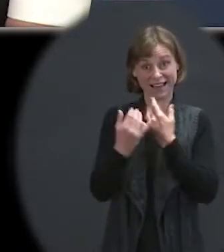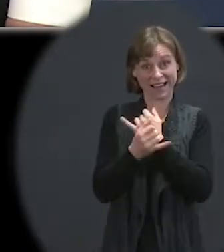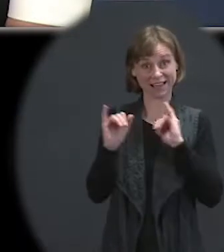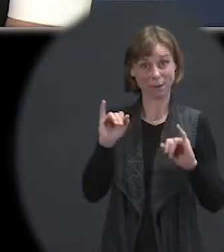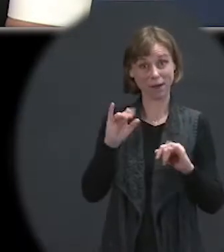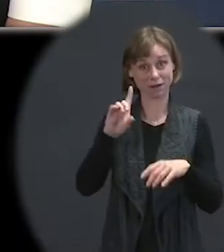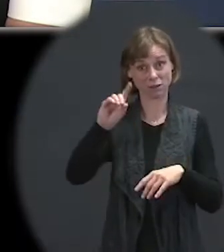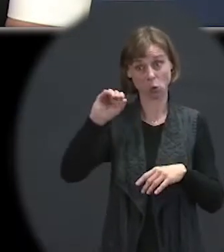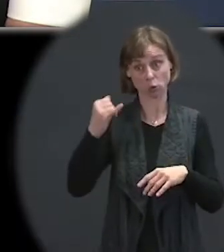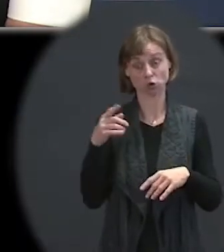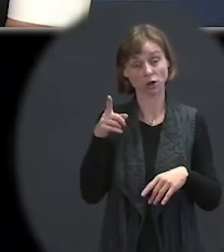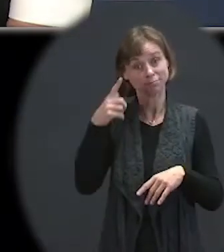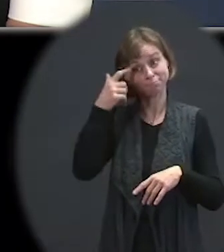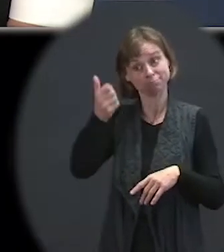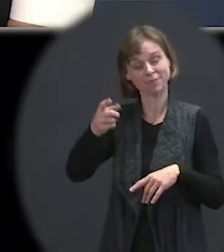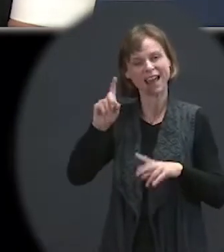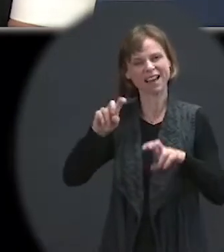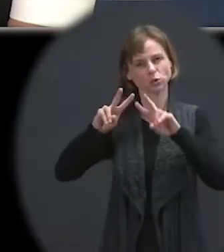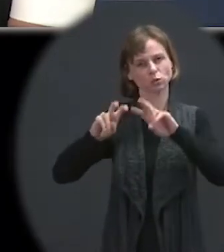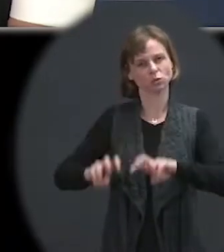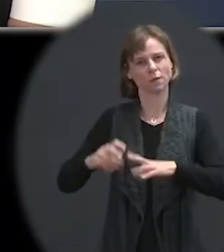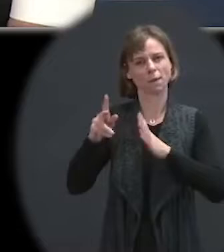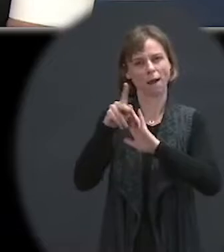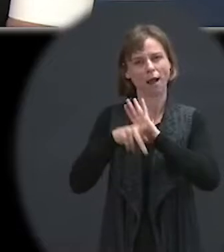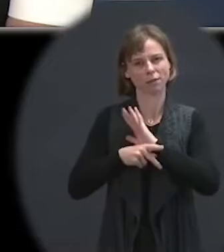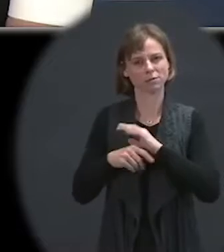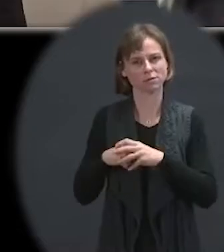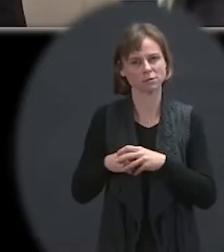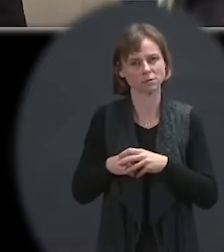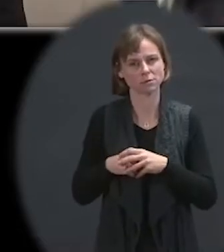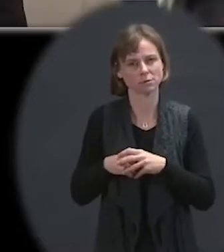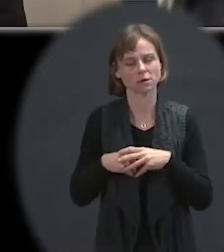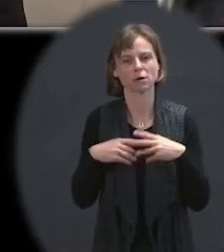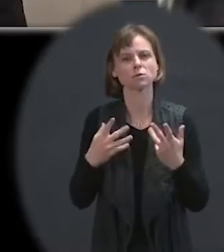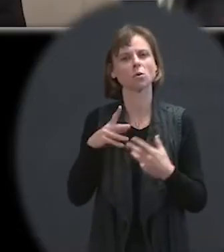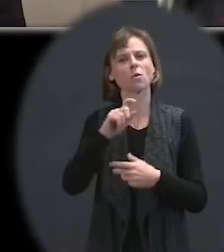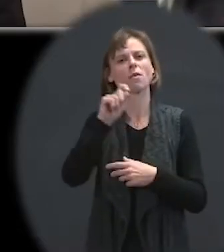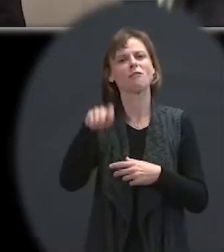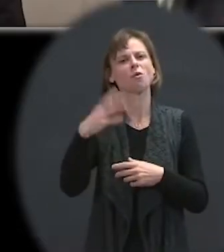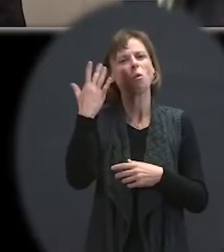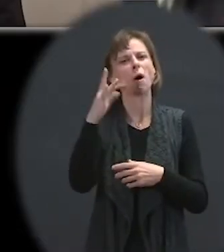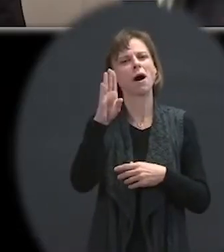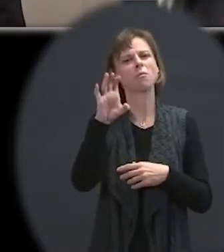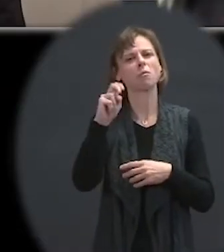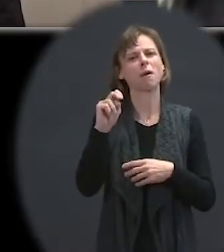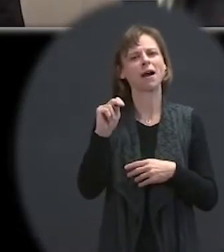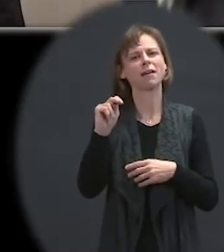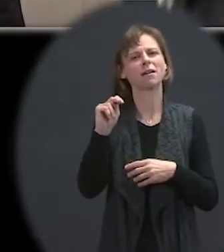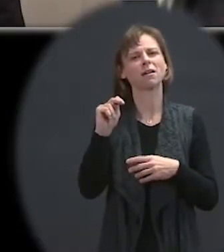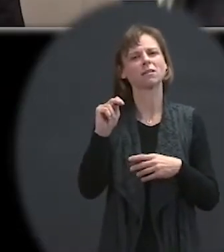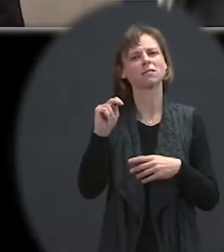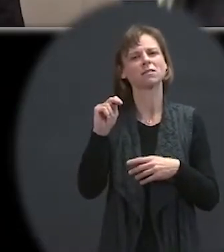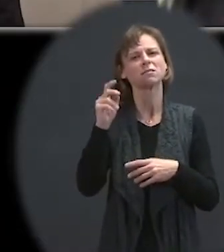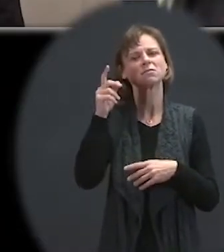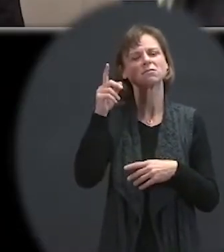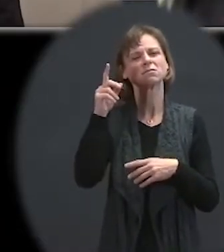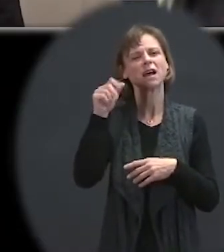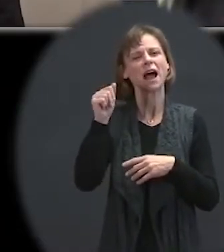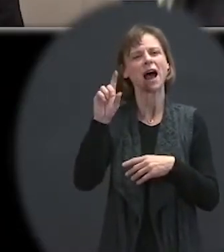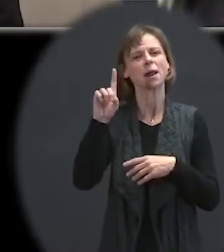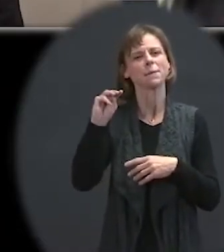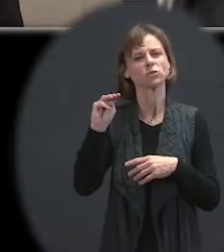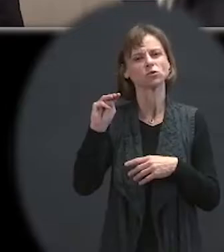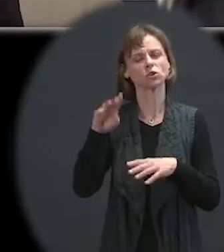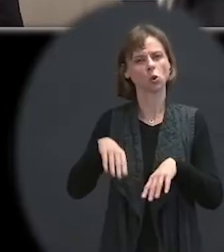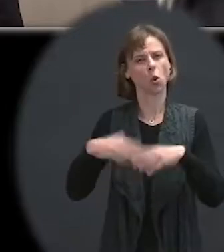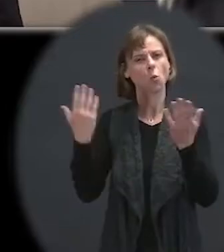at any policies under their purview. And to that point, why is the Biden administration reopening a temporary facility for